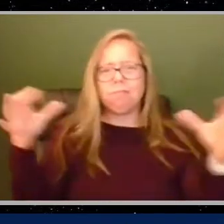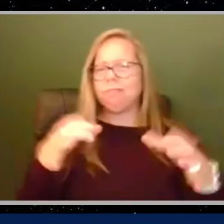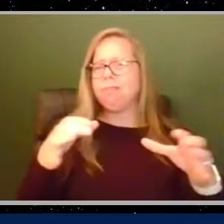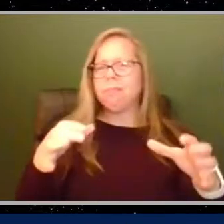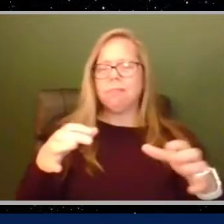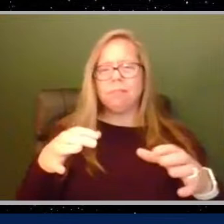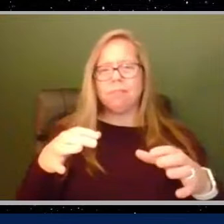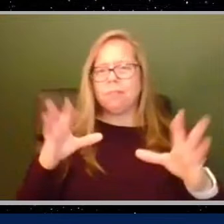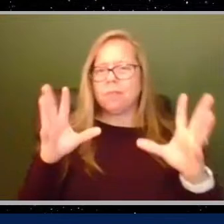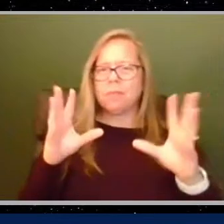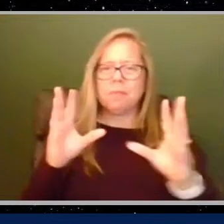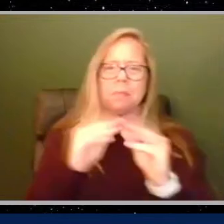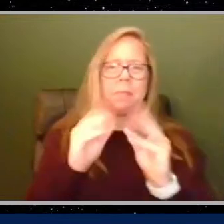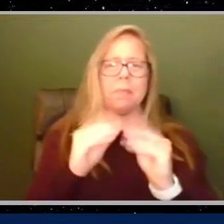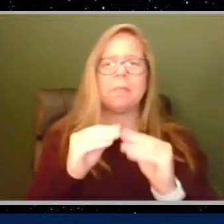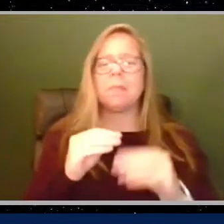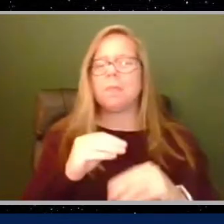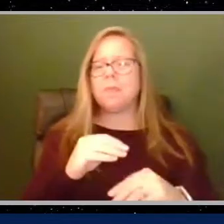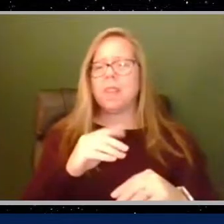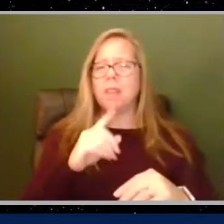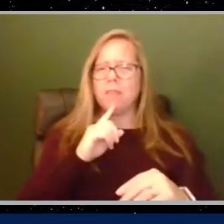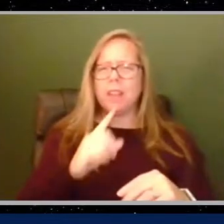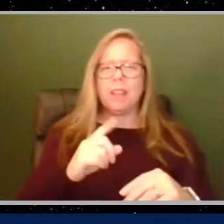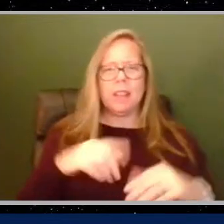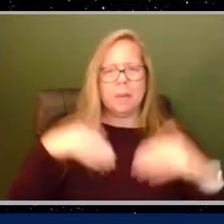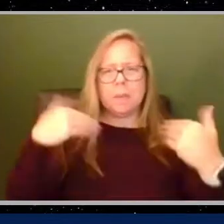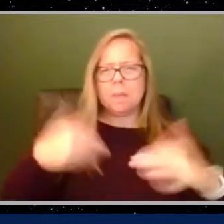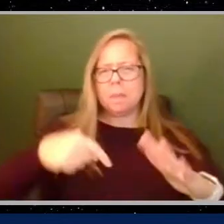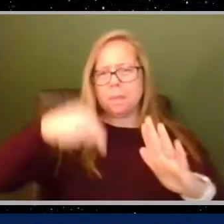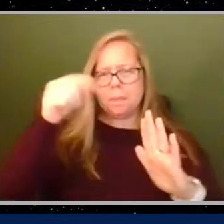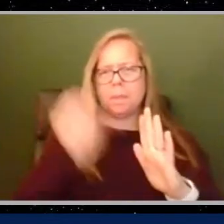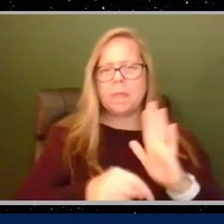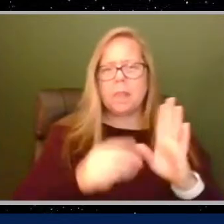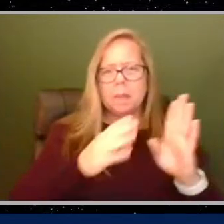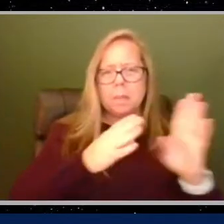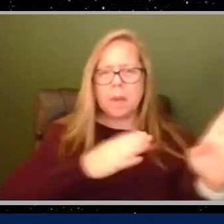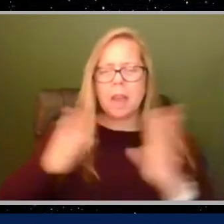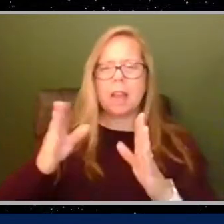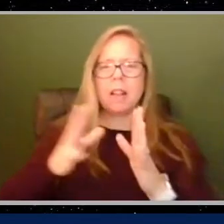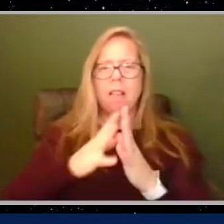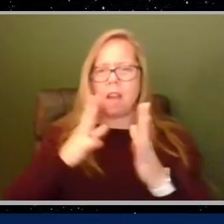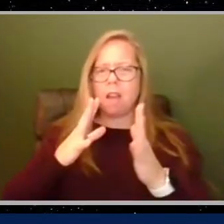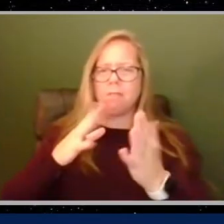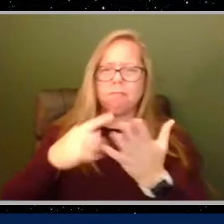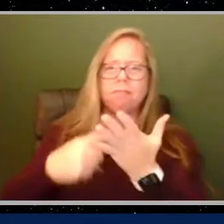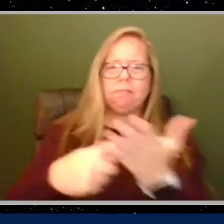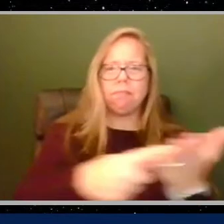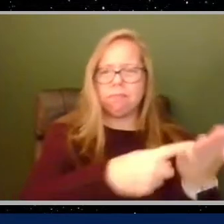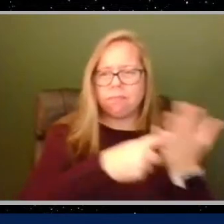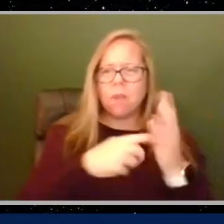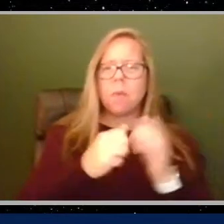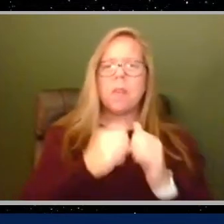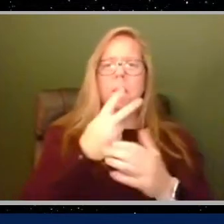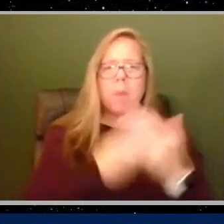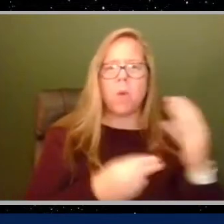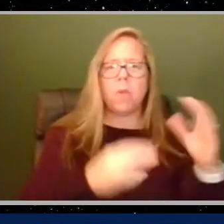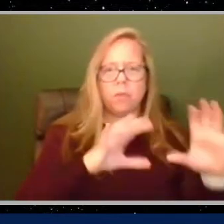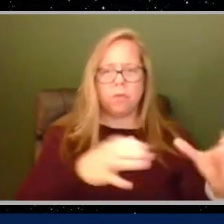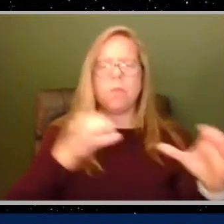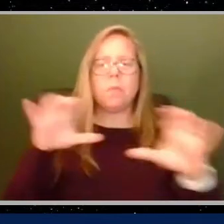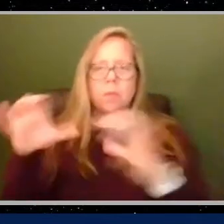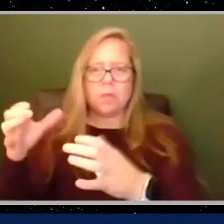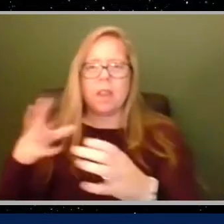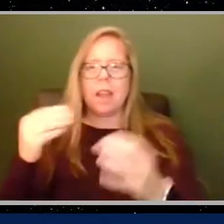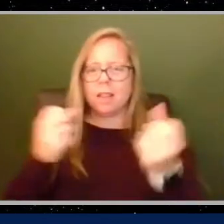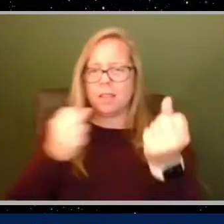So again, it's very well thought out interaction and touch points with, both sets of crews and the